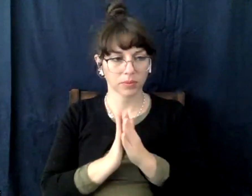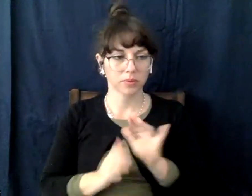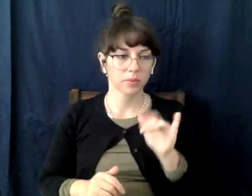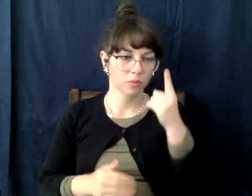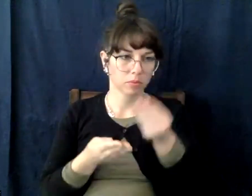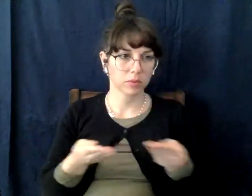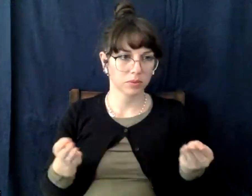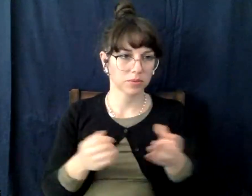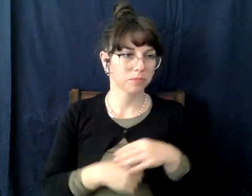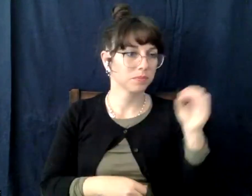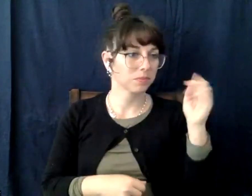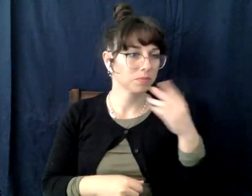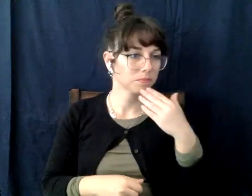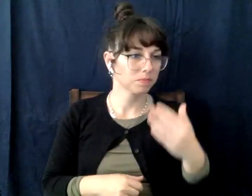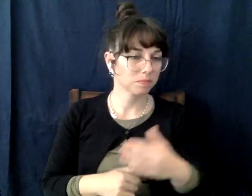Thank you.